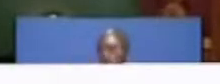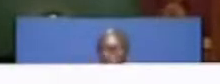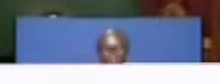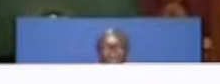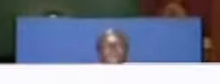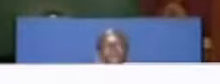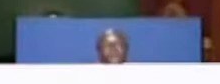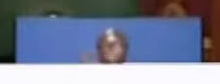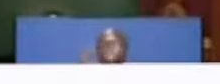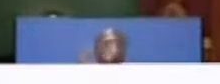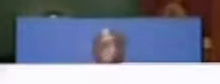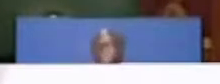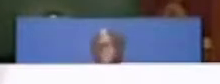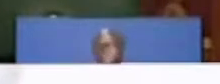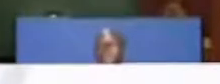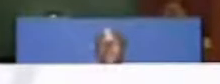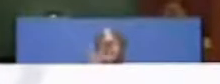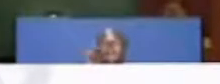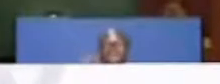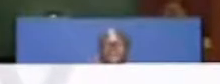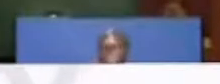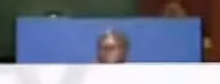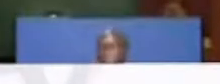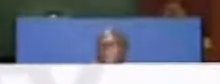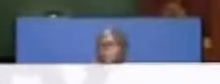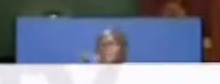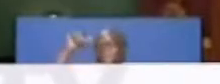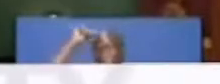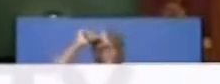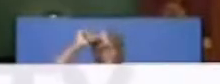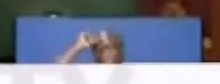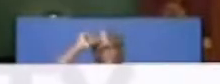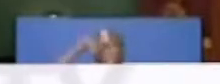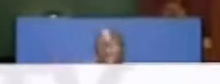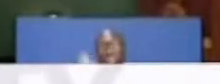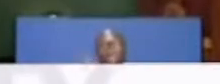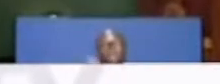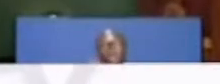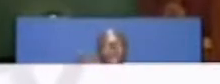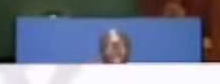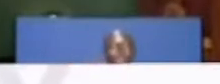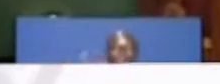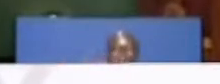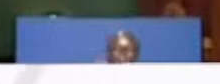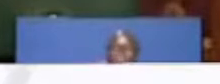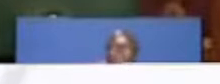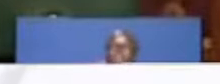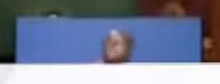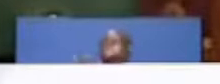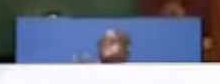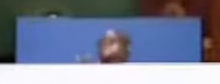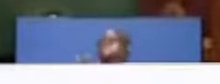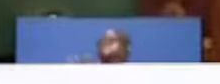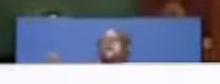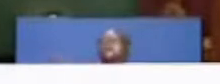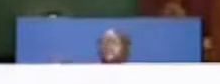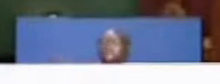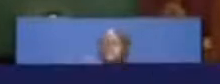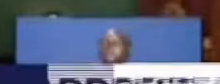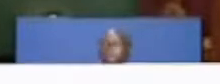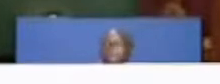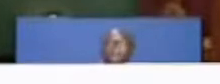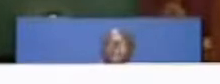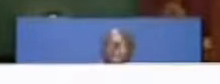To achieve this, my administration has had to work to increase affordability and availability of healthcare